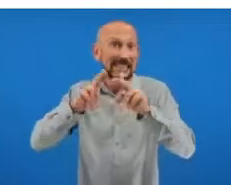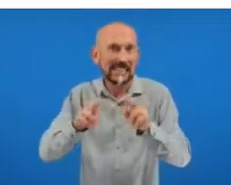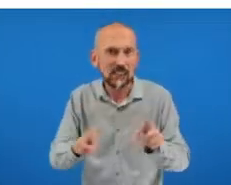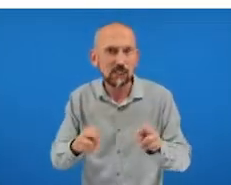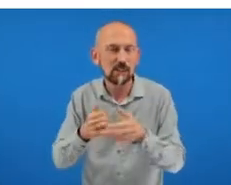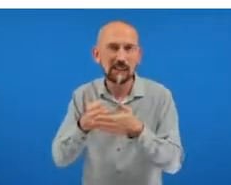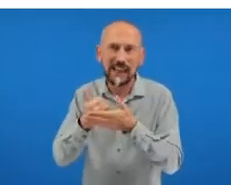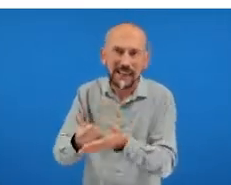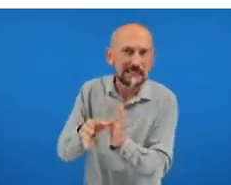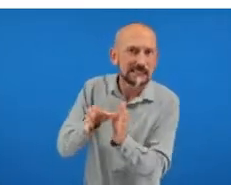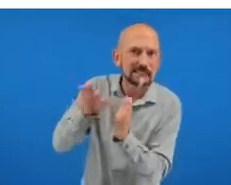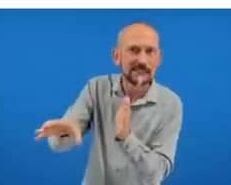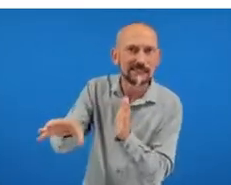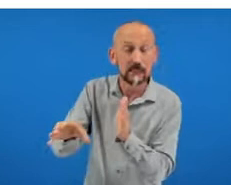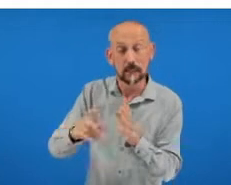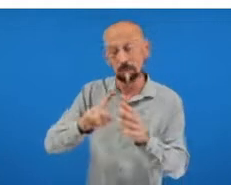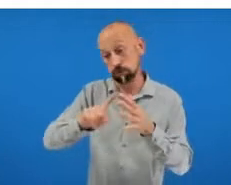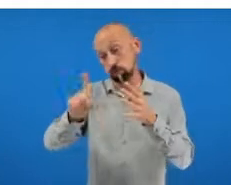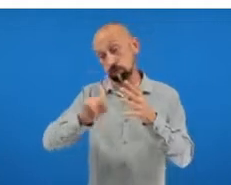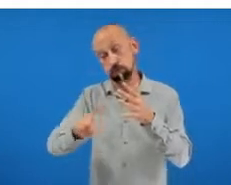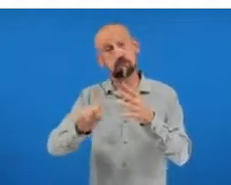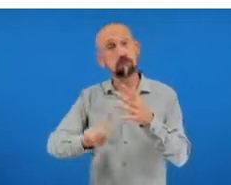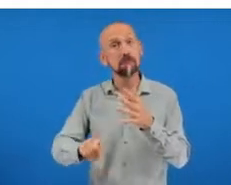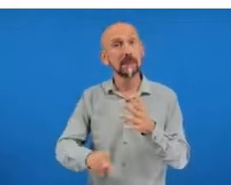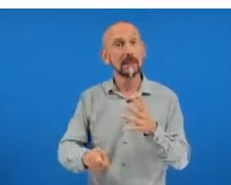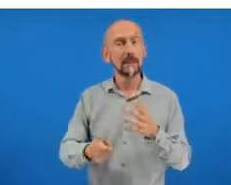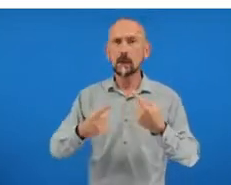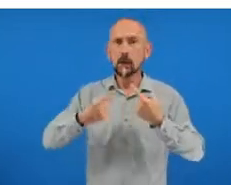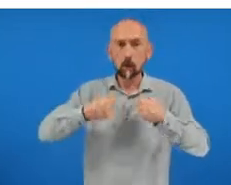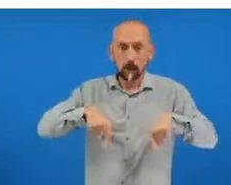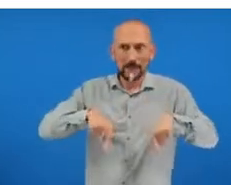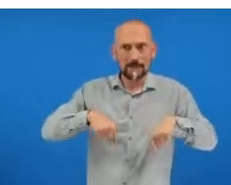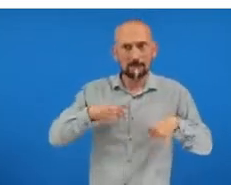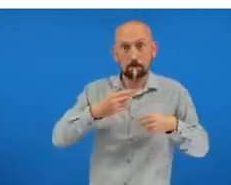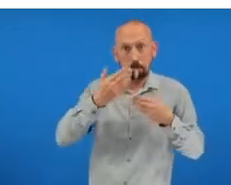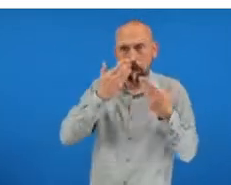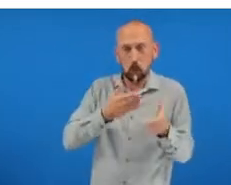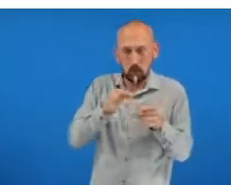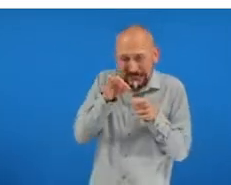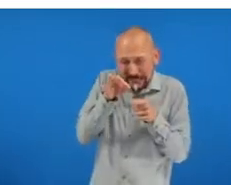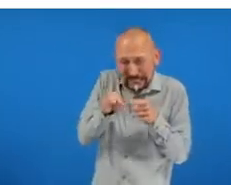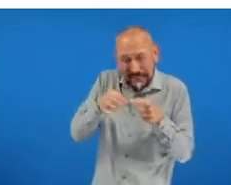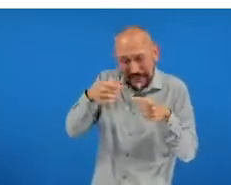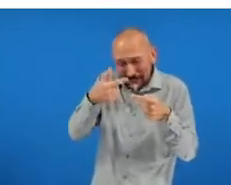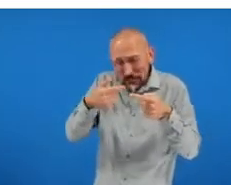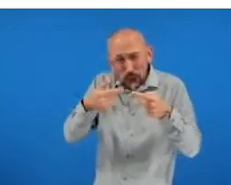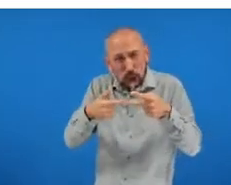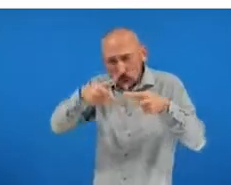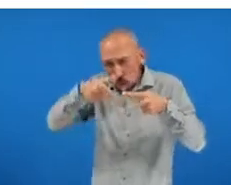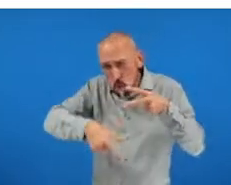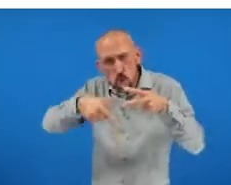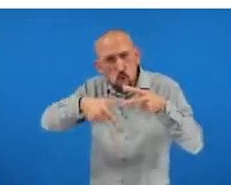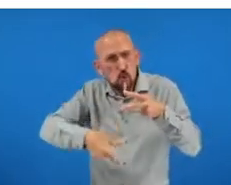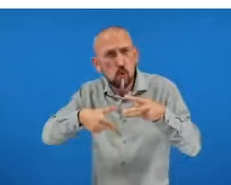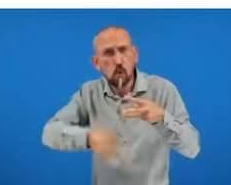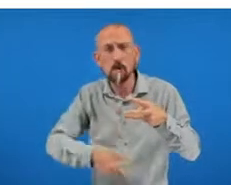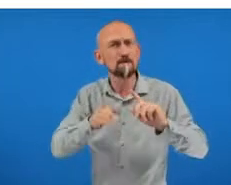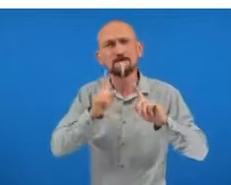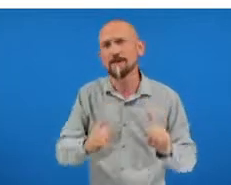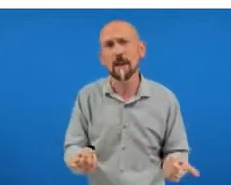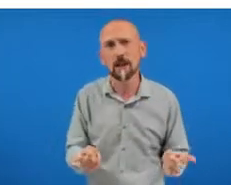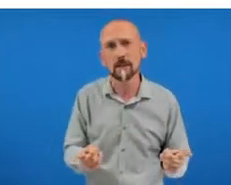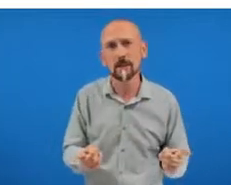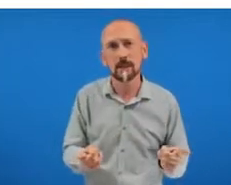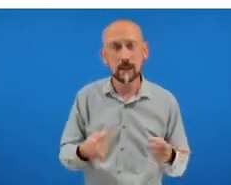It's very diverse. We can't know detailed information about all of those areas. So we're very reliant